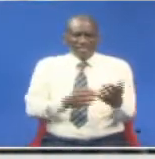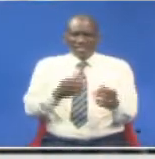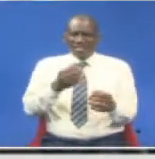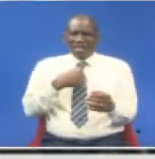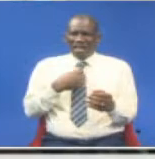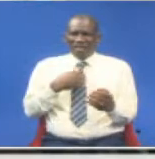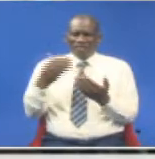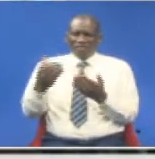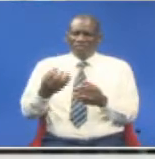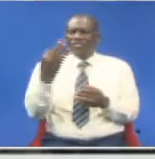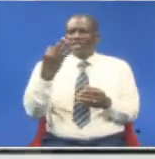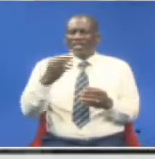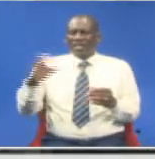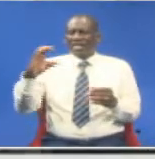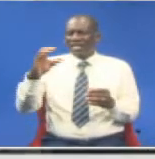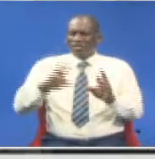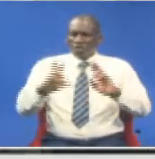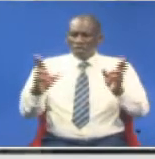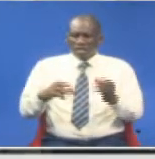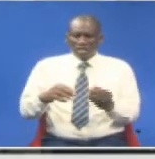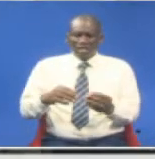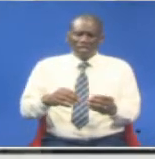drawn 3 candidates.